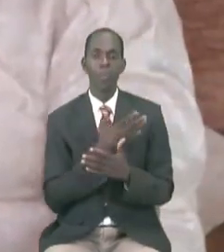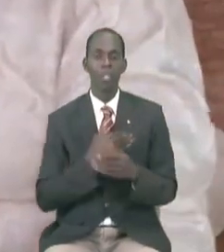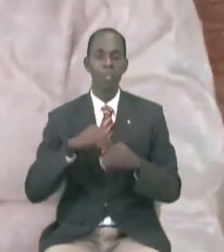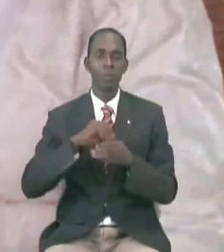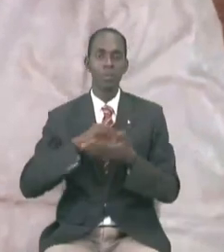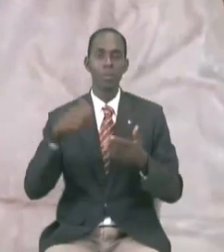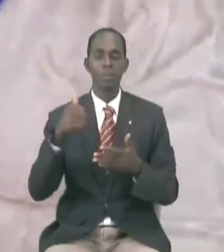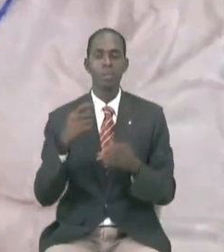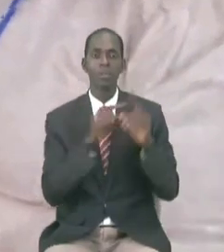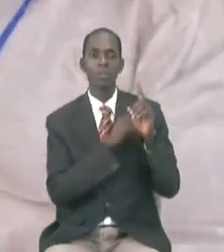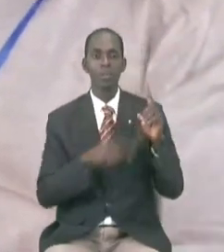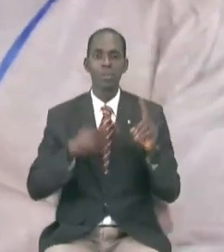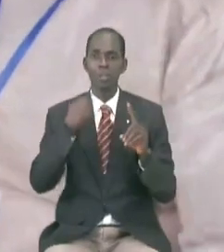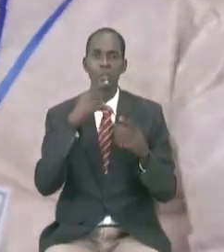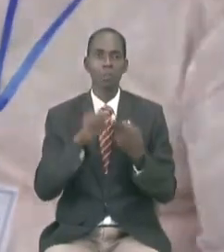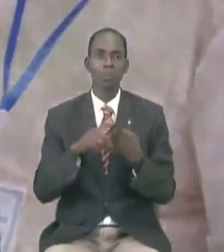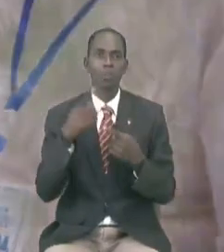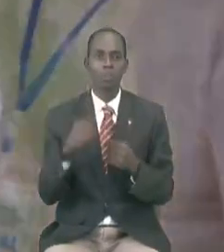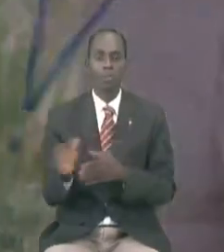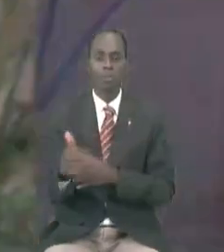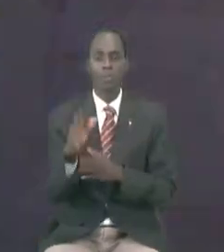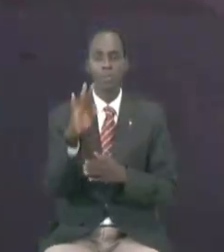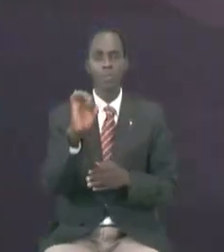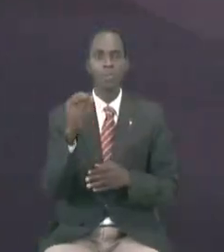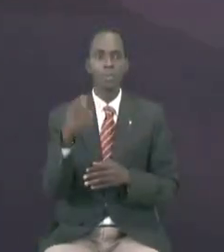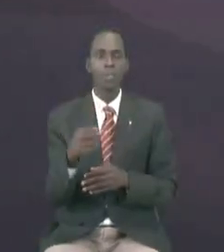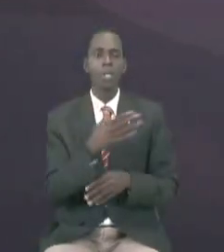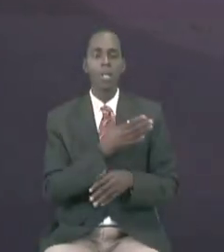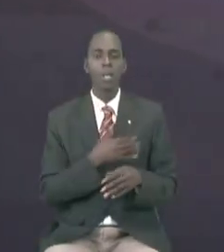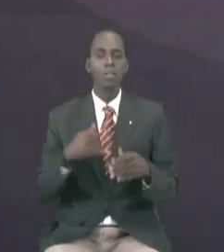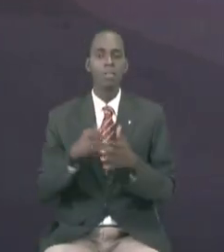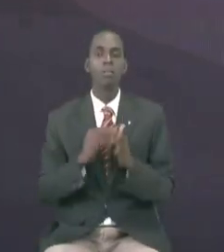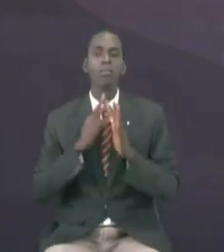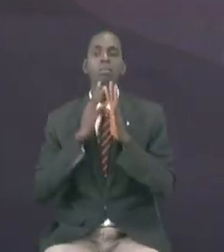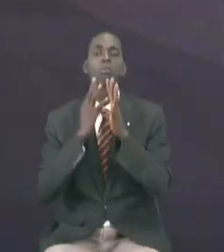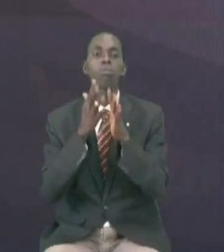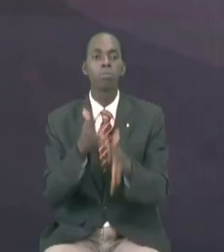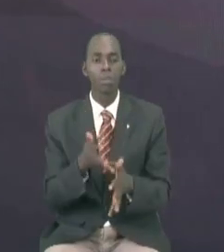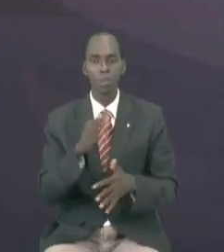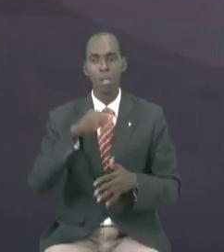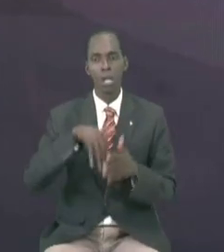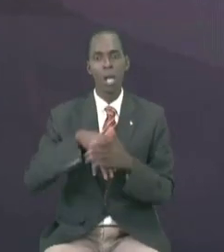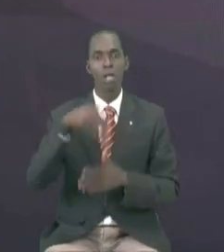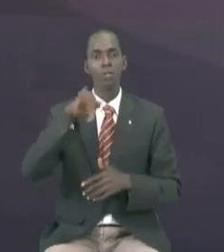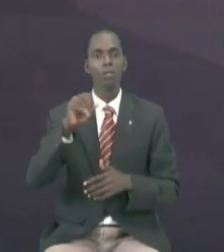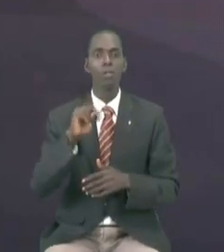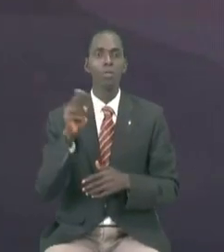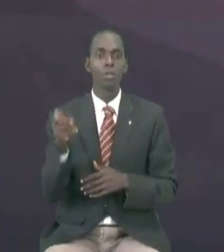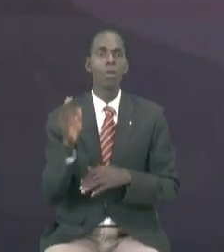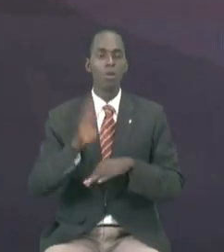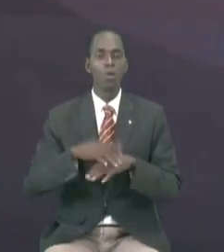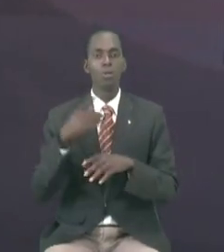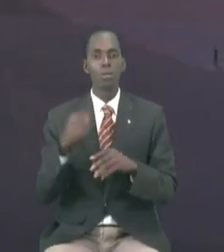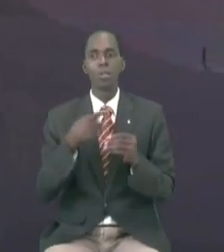upon the dry land. We're looking at chapter 3, verse 1. And the word of the Lord